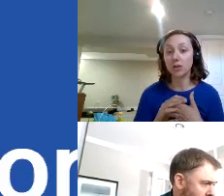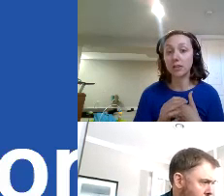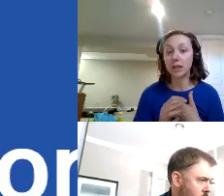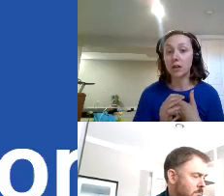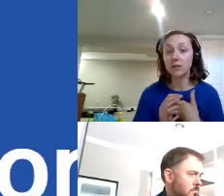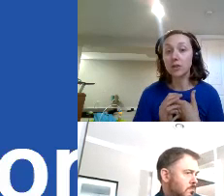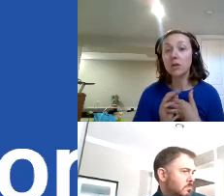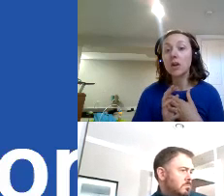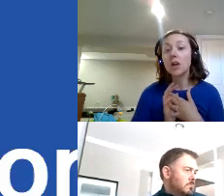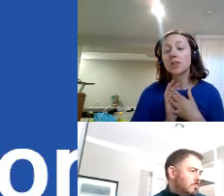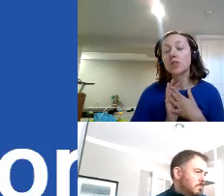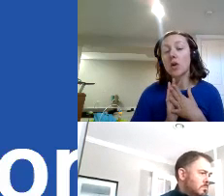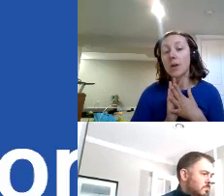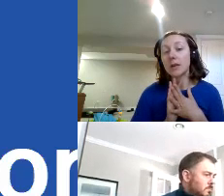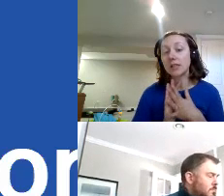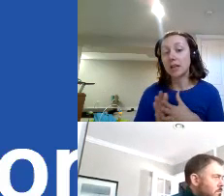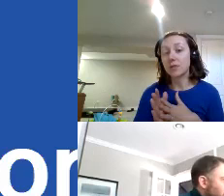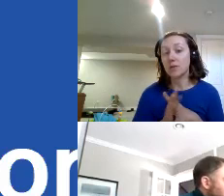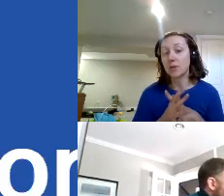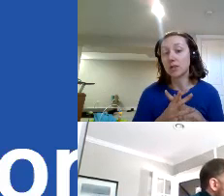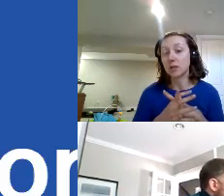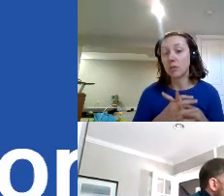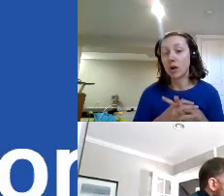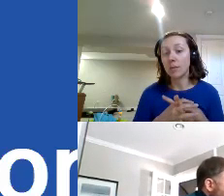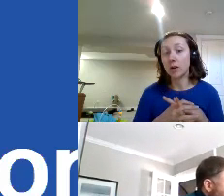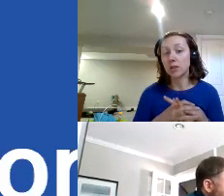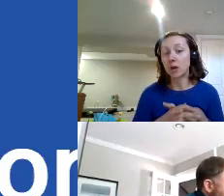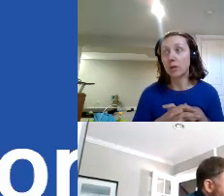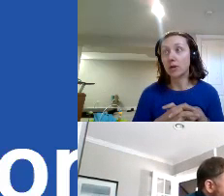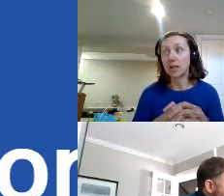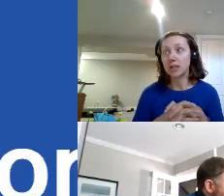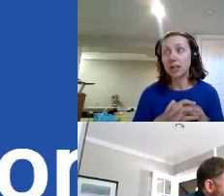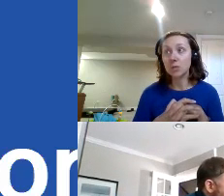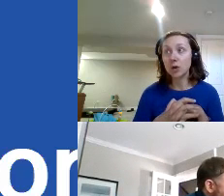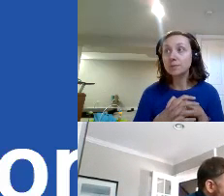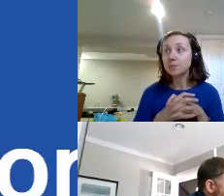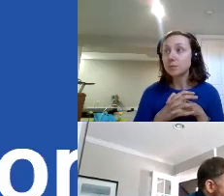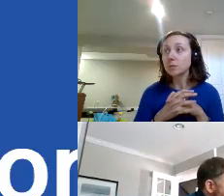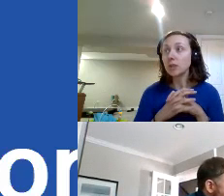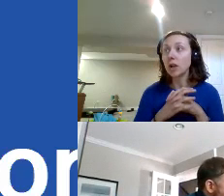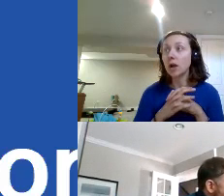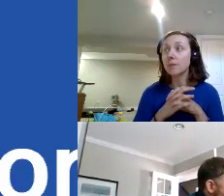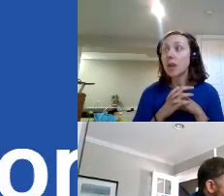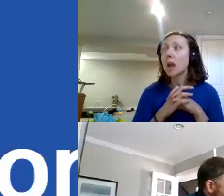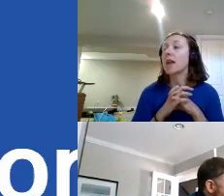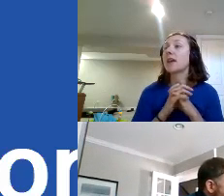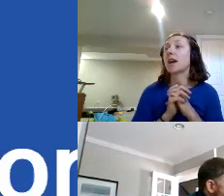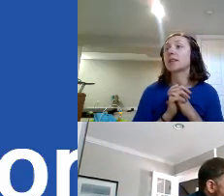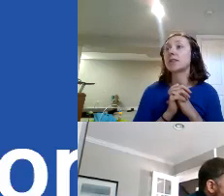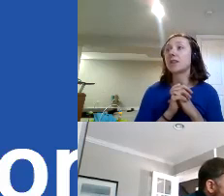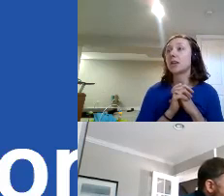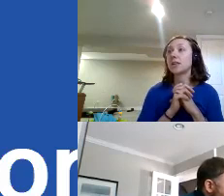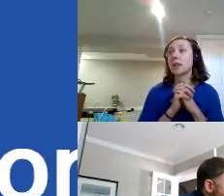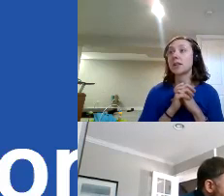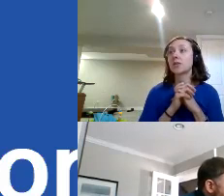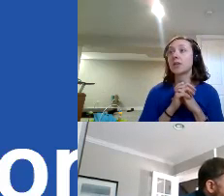out-of-state partners like all of you. So I'm excited for everyone to learn more about his work with our data dashboard. And yeah, I